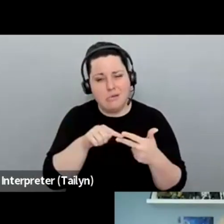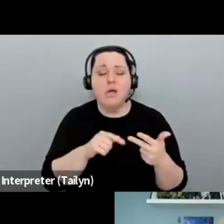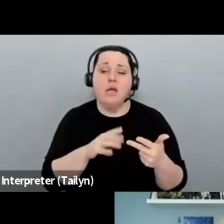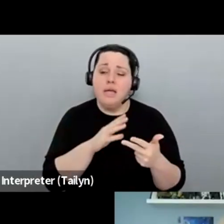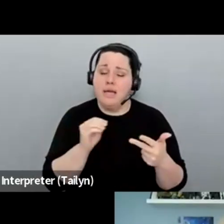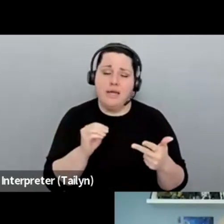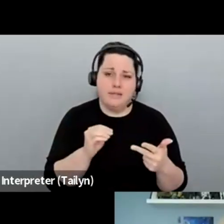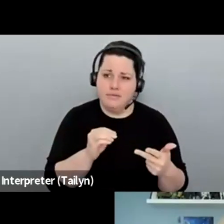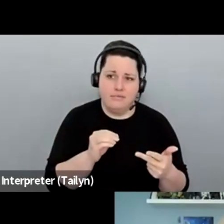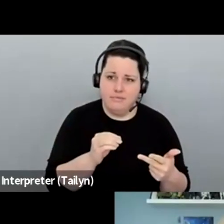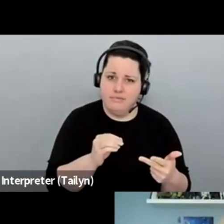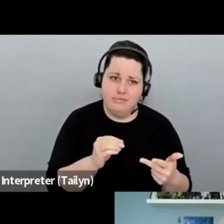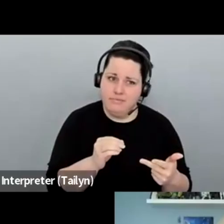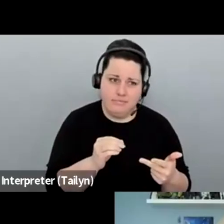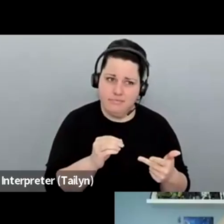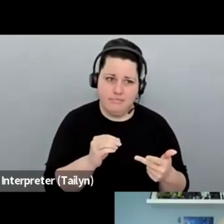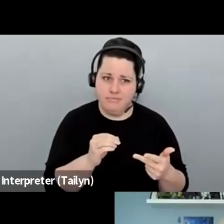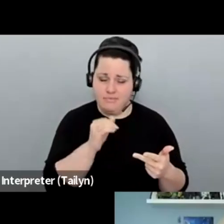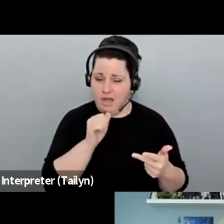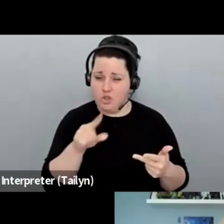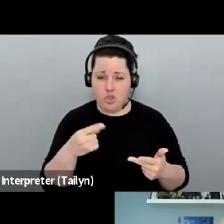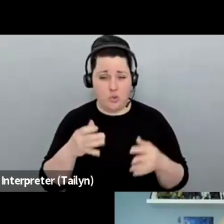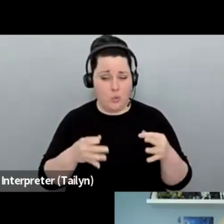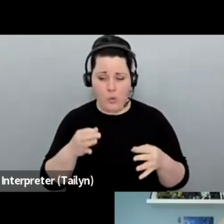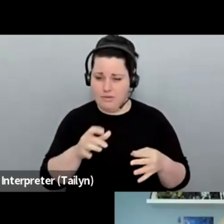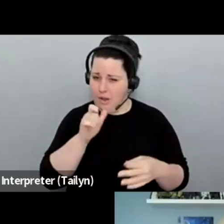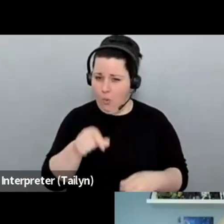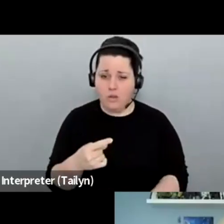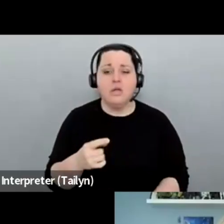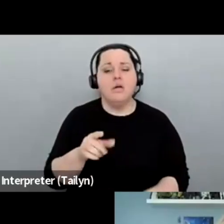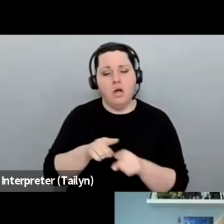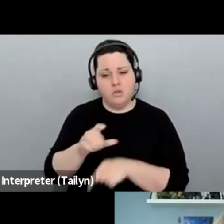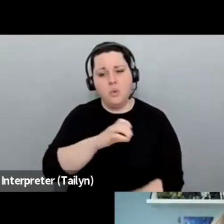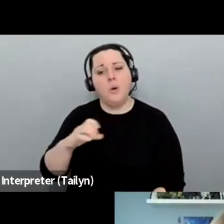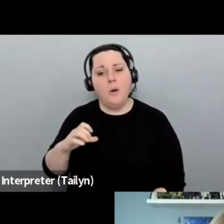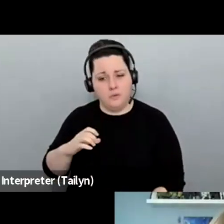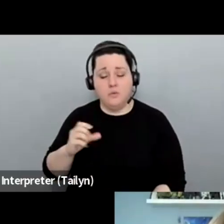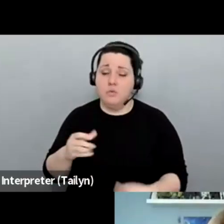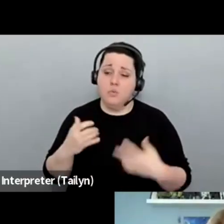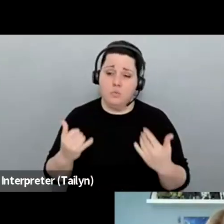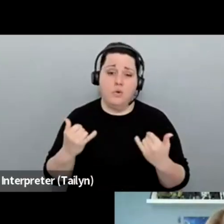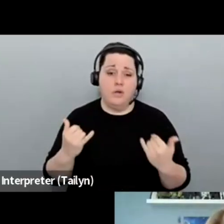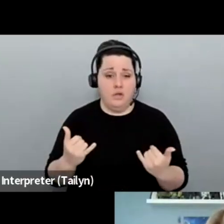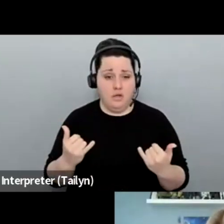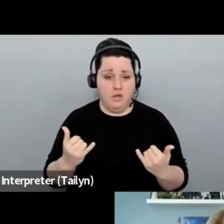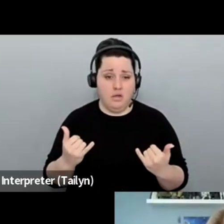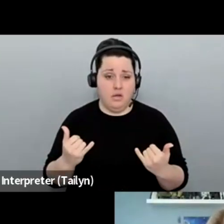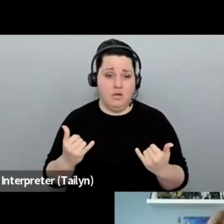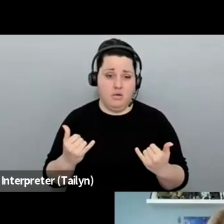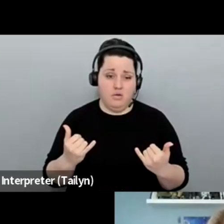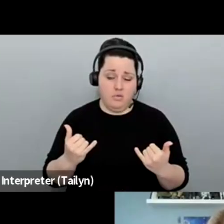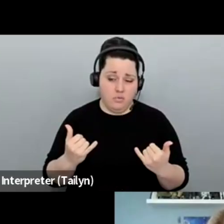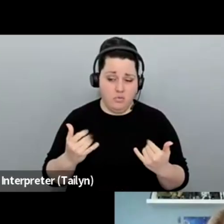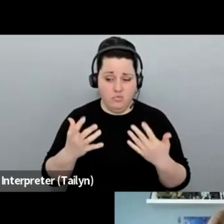it's not just in the courts, it's also in Congress. So a lot of the times right now with